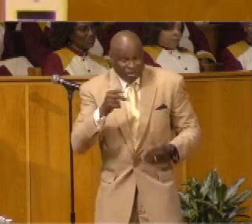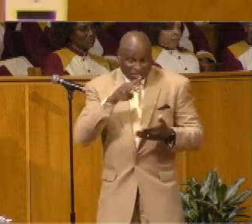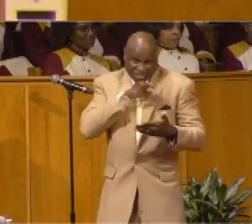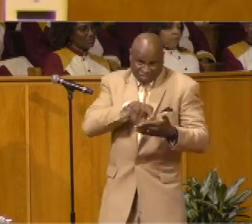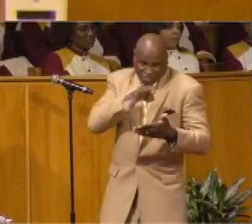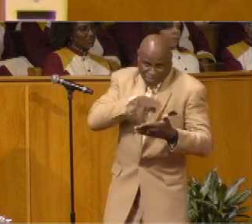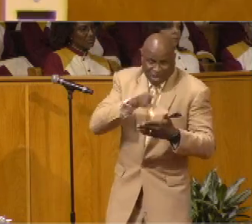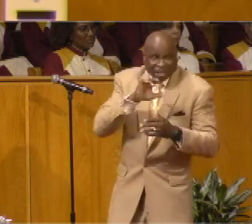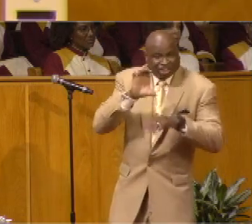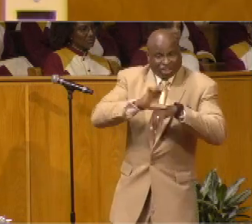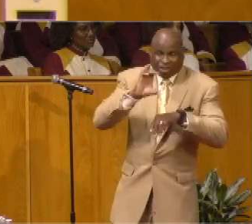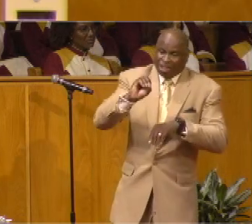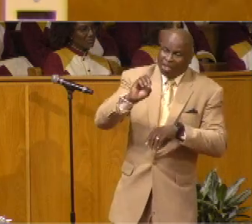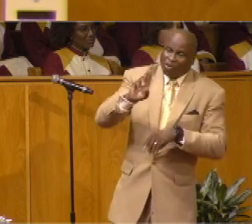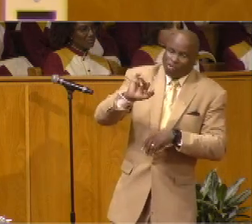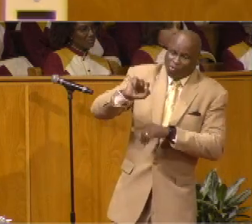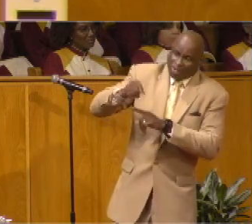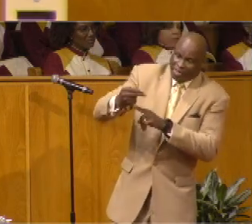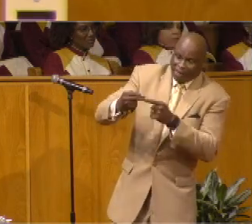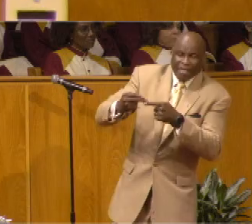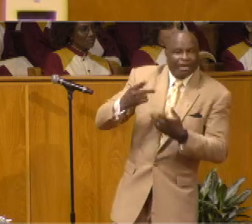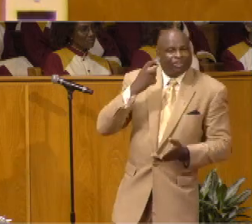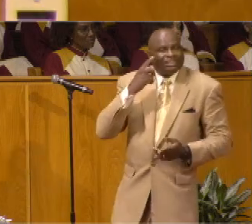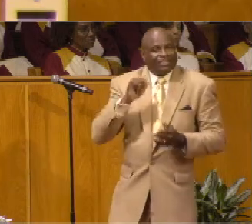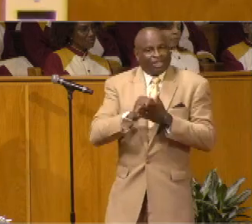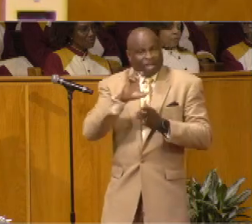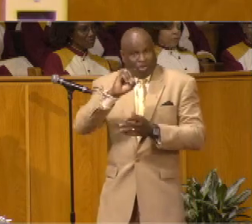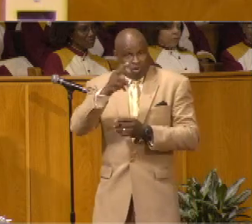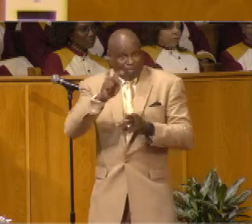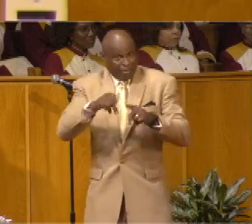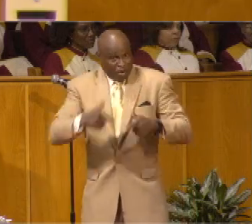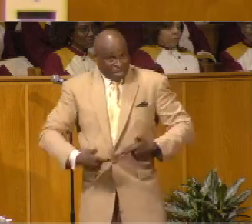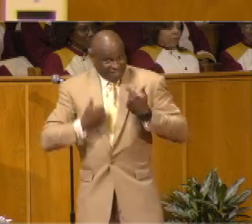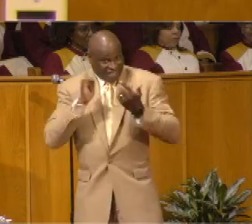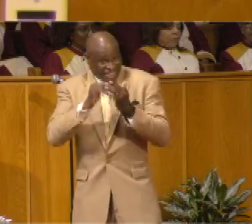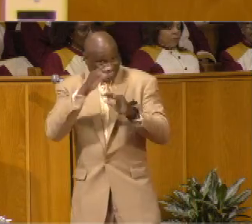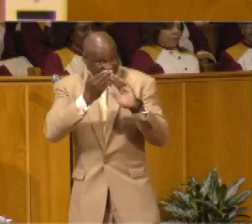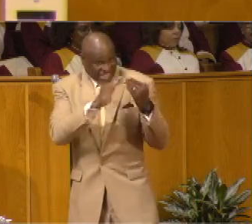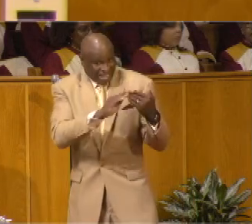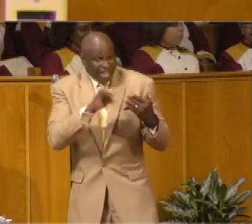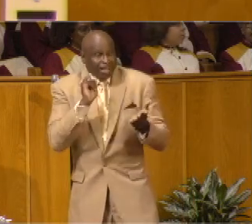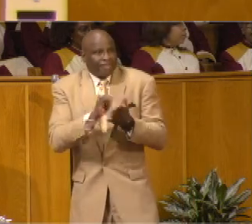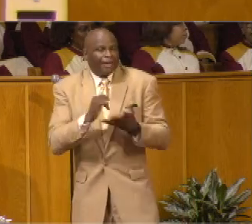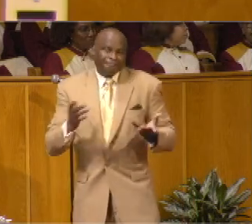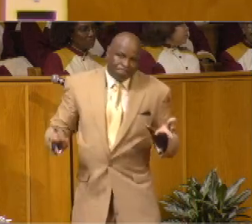the church in Corinth, you'll find out that these Corinthians, this church in Corinth,